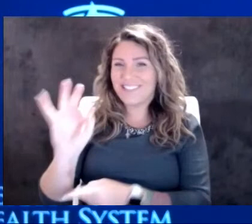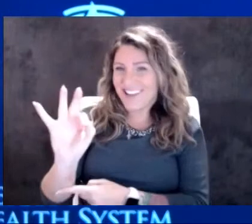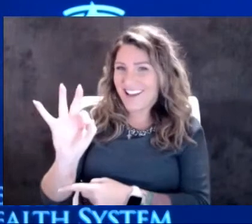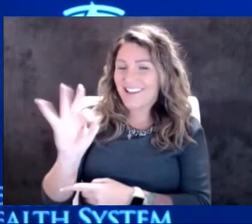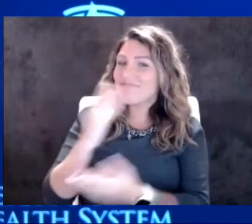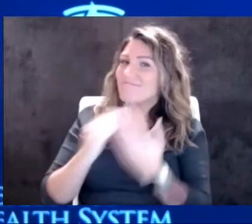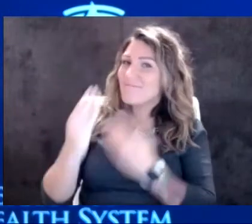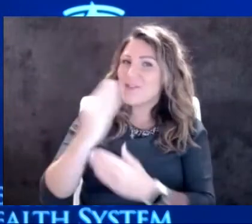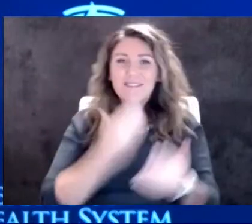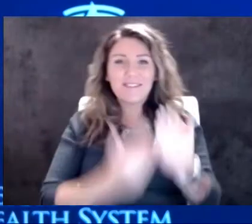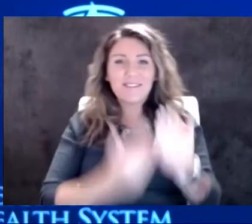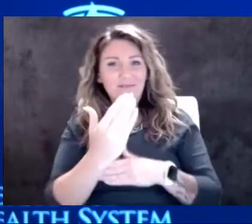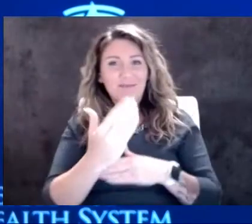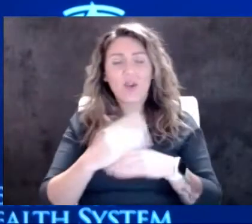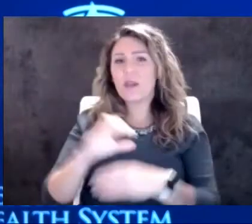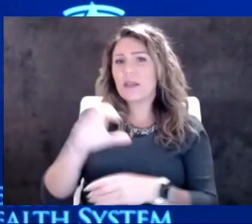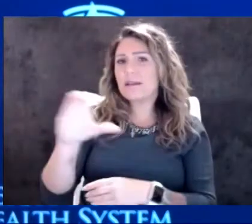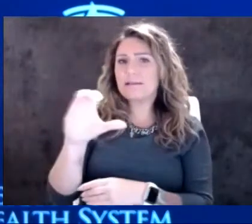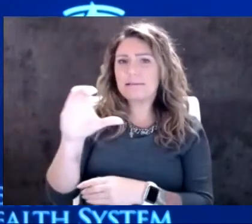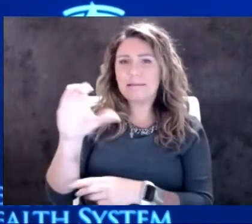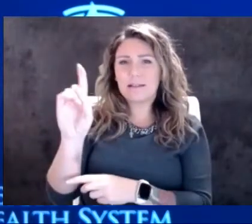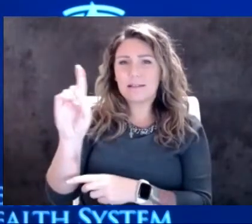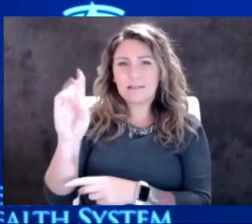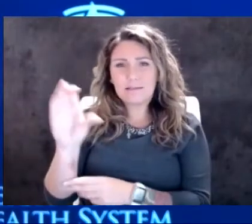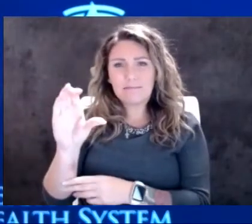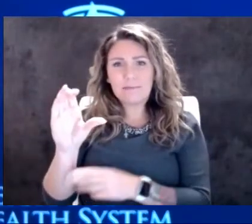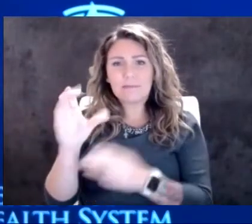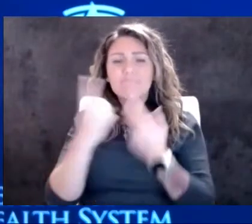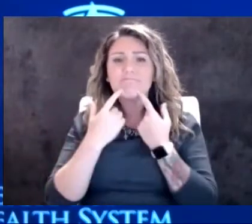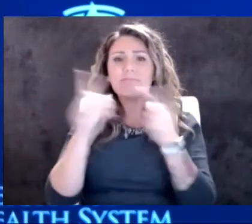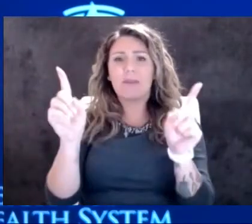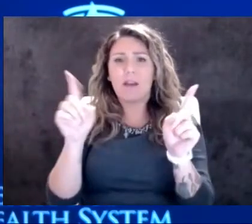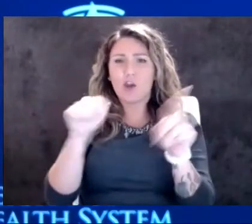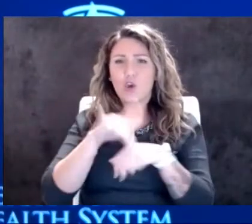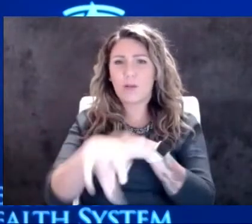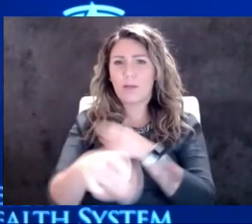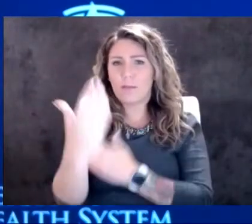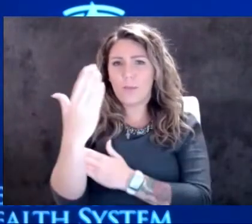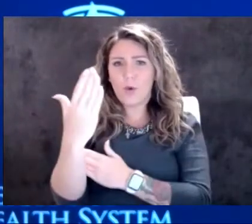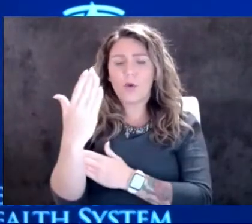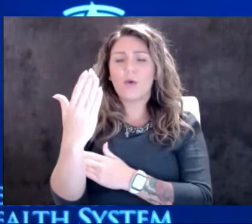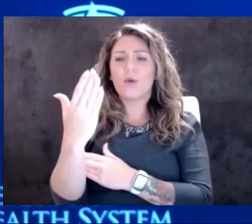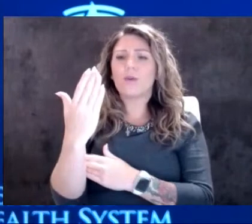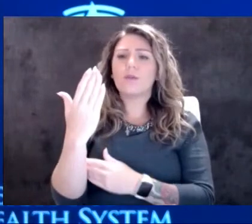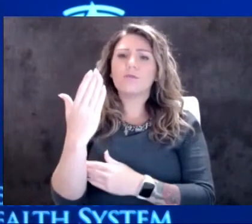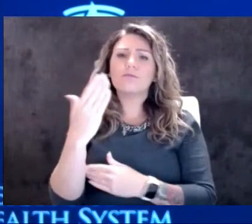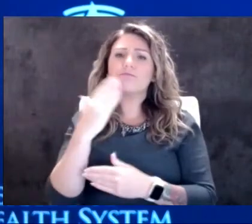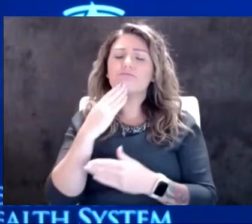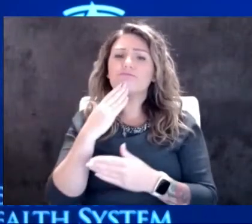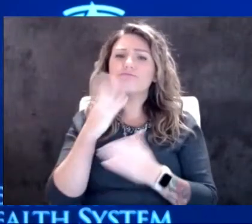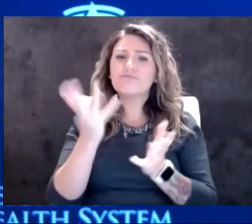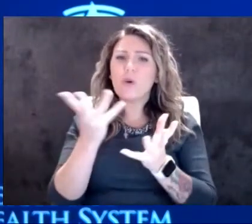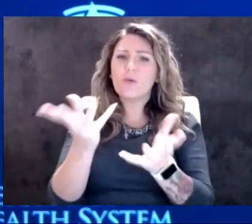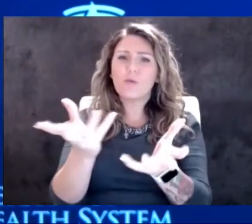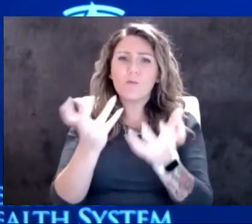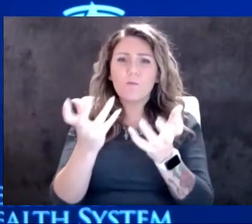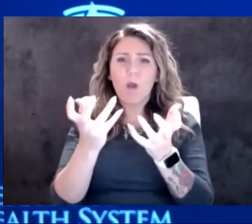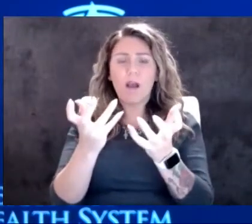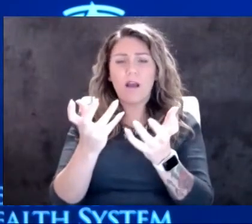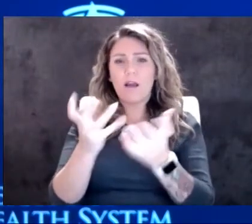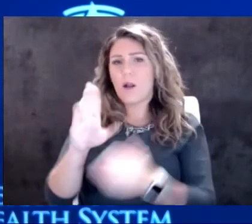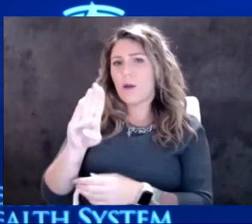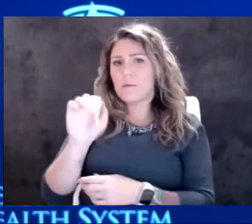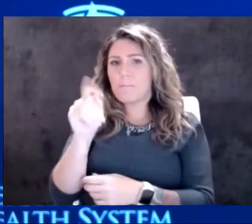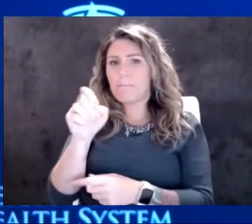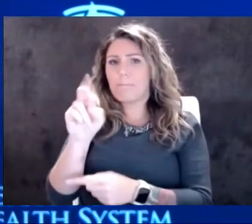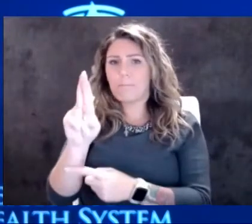Hey, morning. CDC came out today, or early this morning at least, we were reporting, urging a booster, coronavirus vaccine booster for people